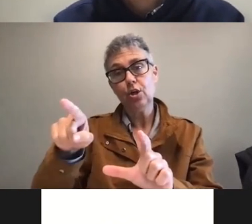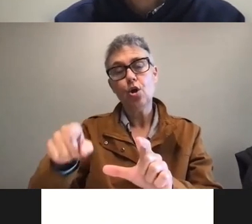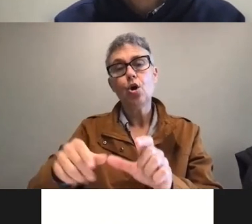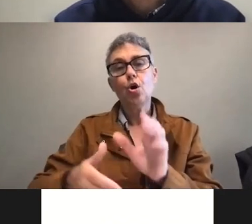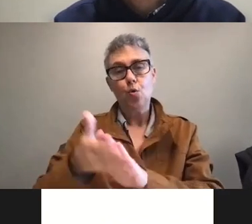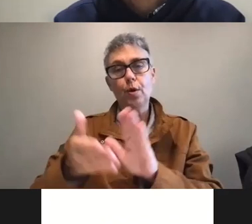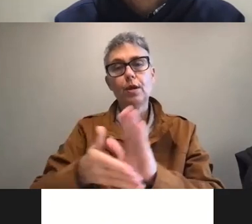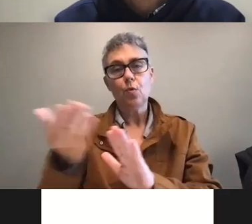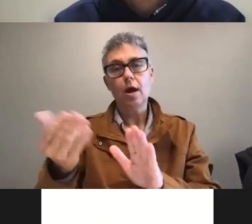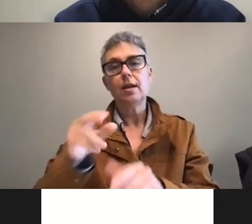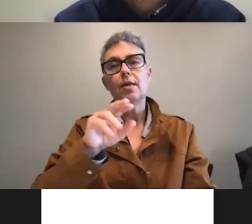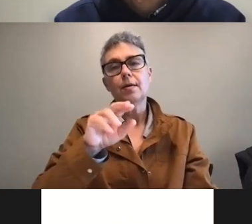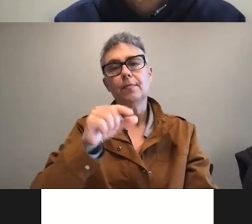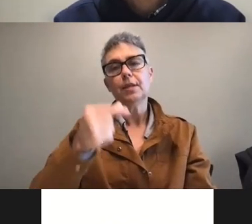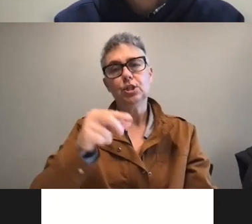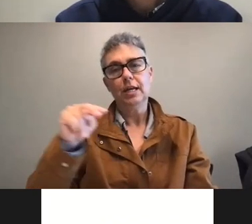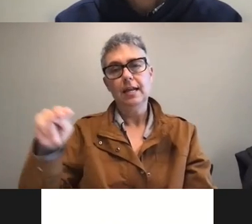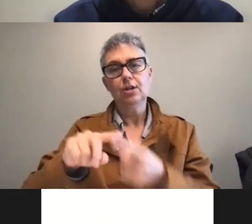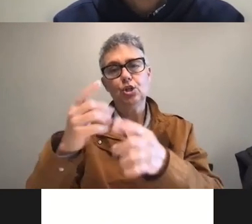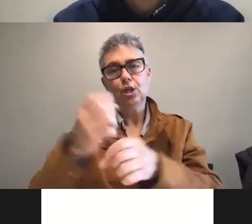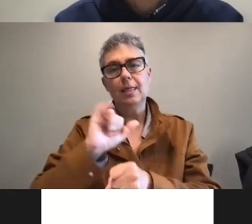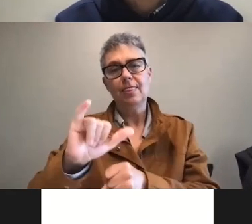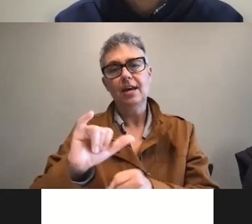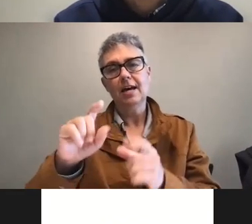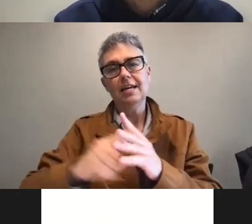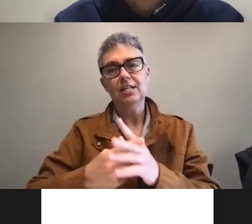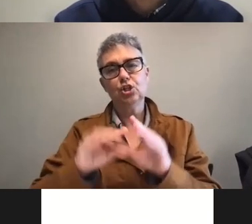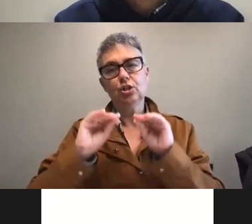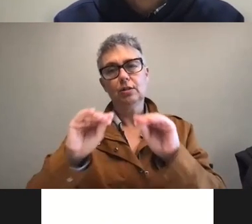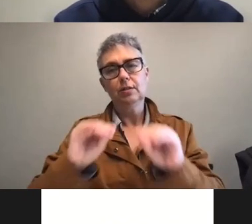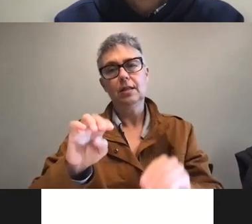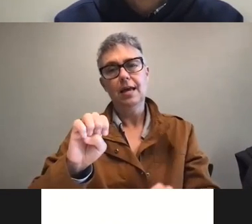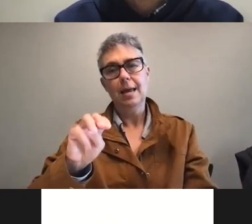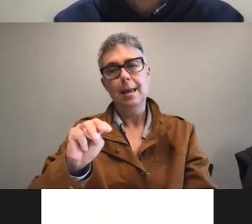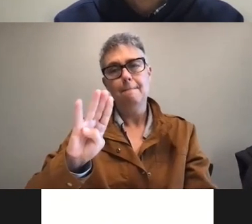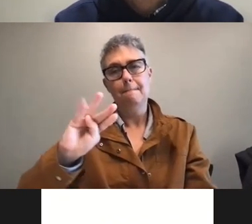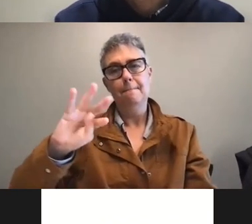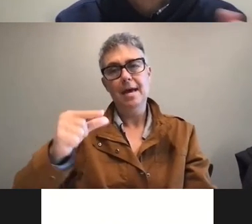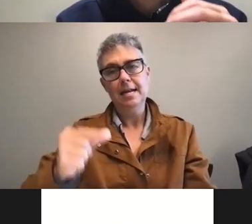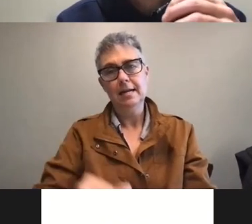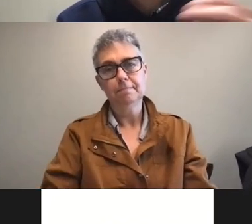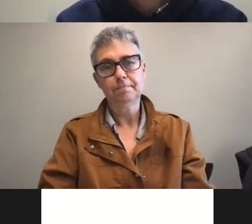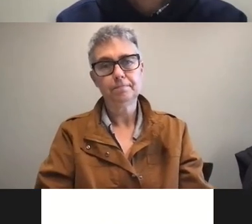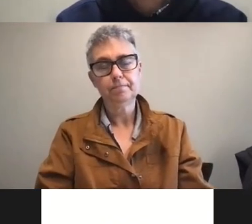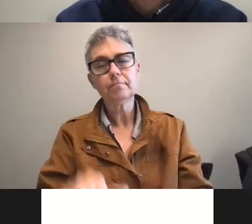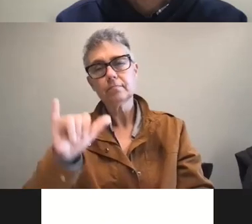network to get this initial embedding. And we basically predict the pairwise distance